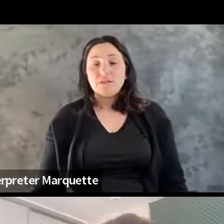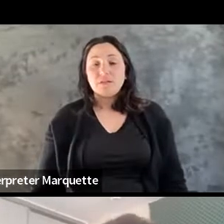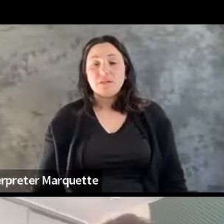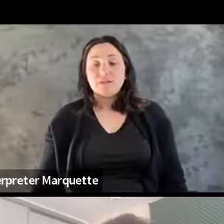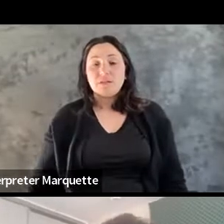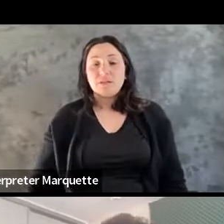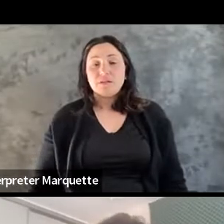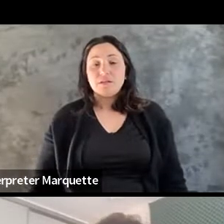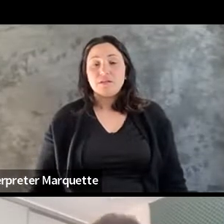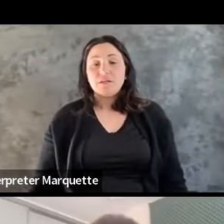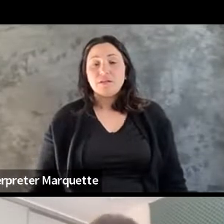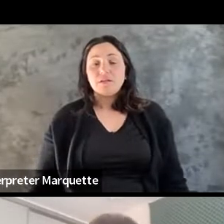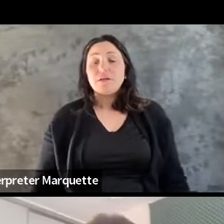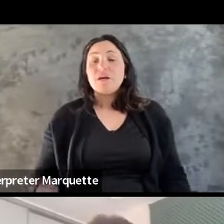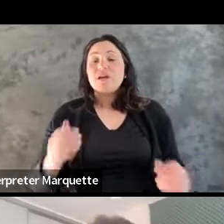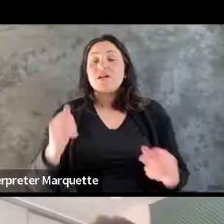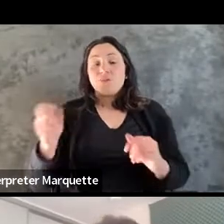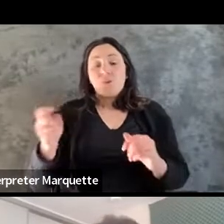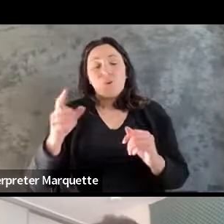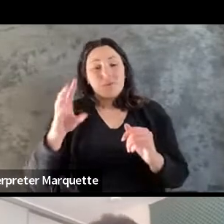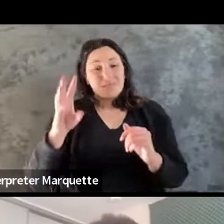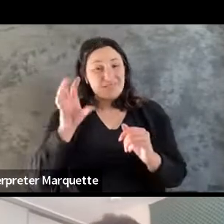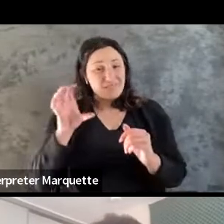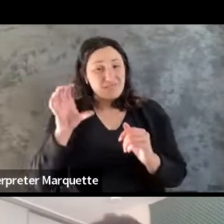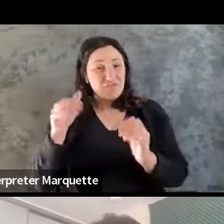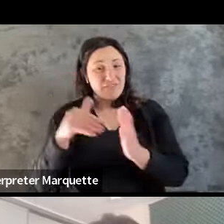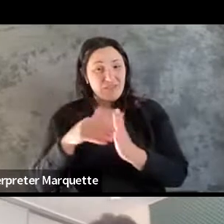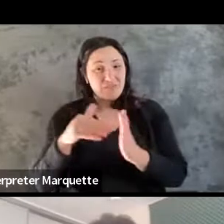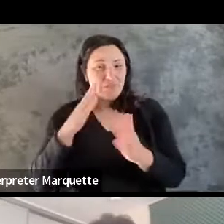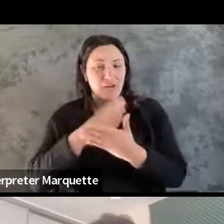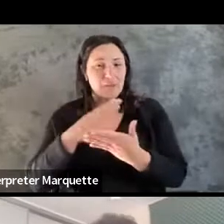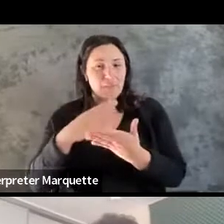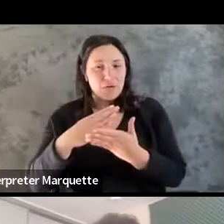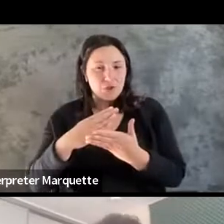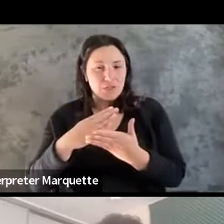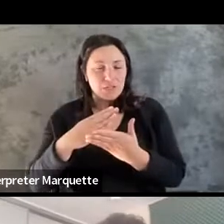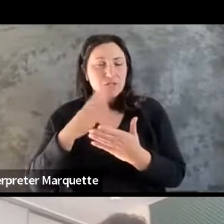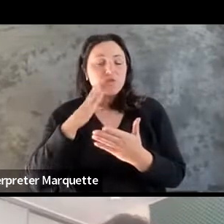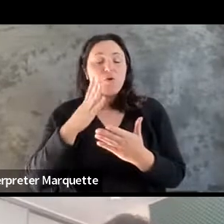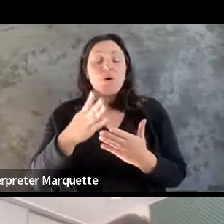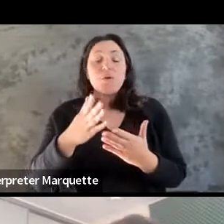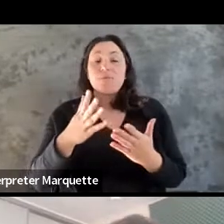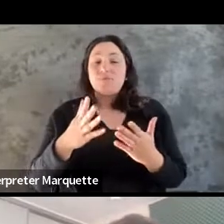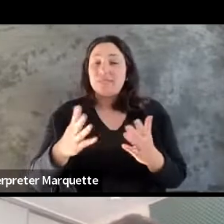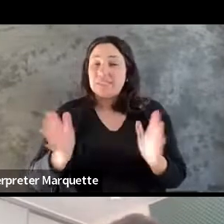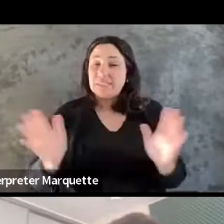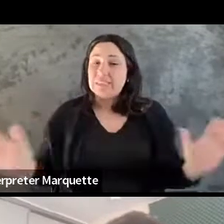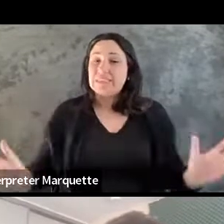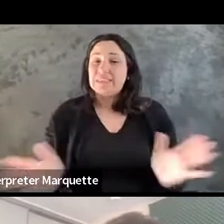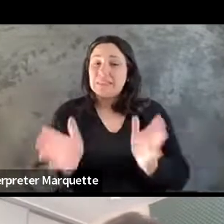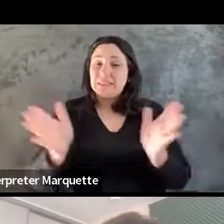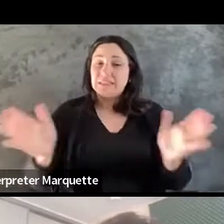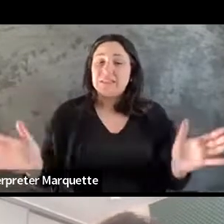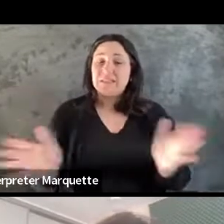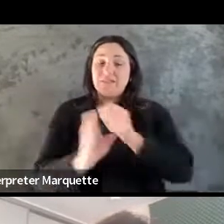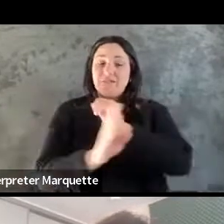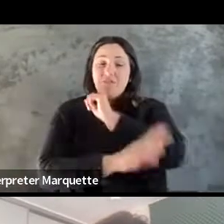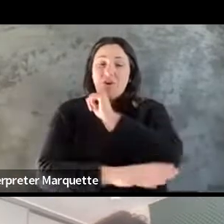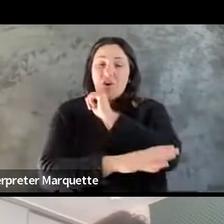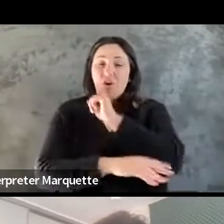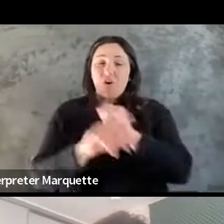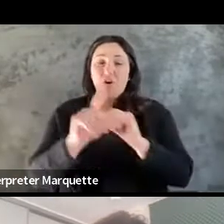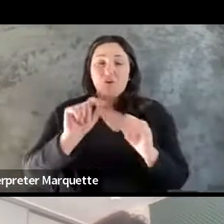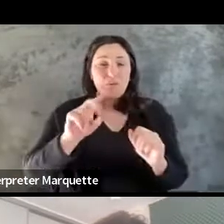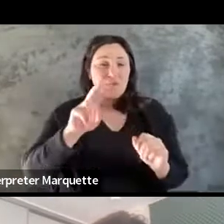that we didn't budget for. And so we're making a real push for fall 2022. We're going